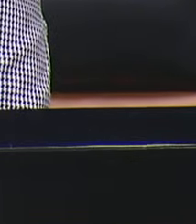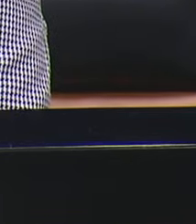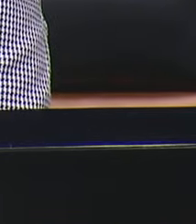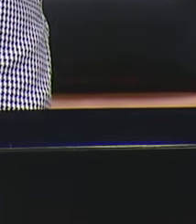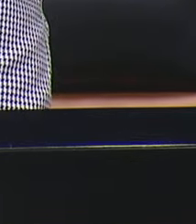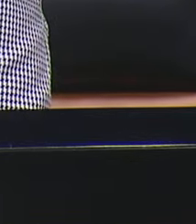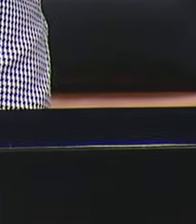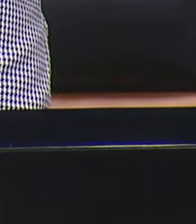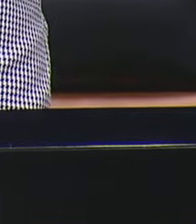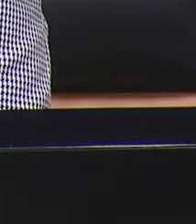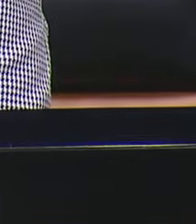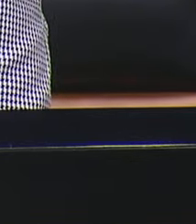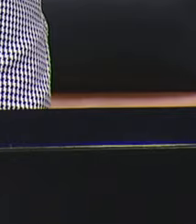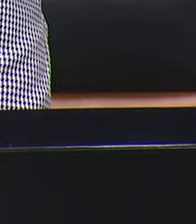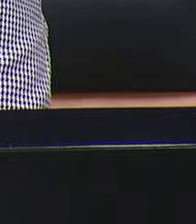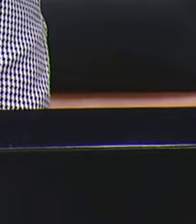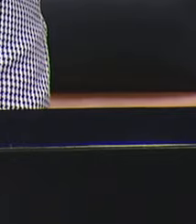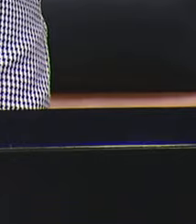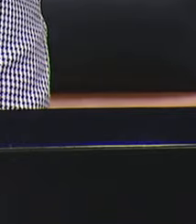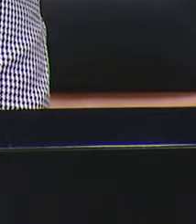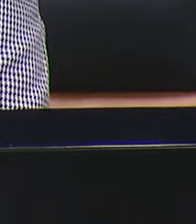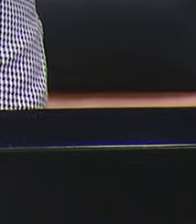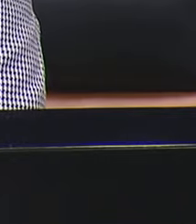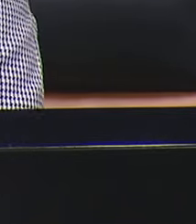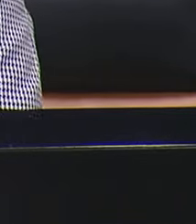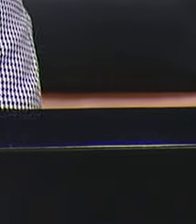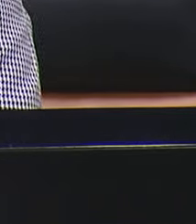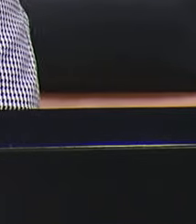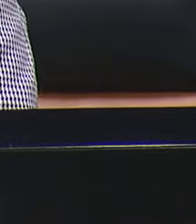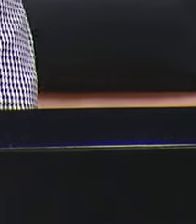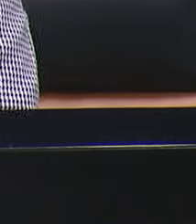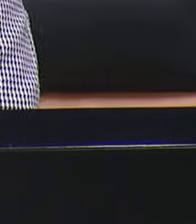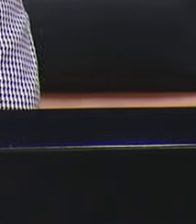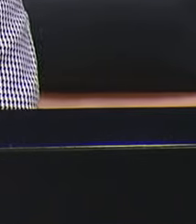Honorable members, we continue. ANC.